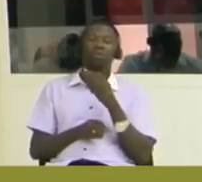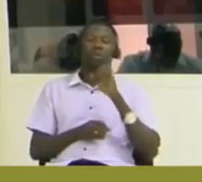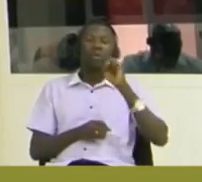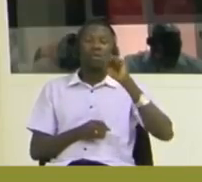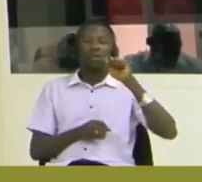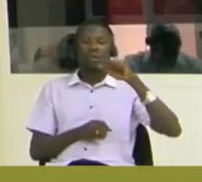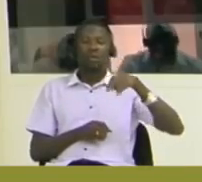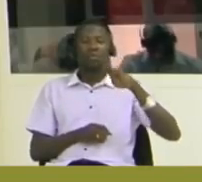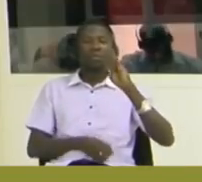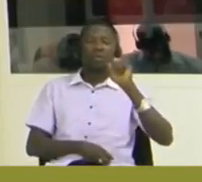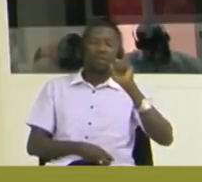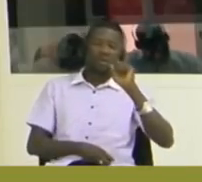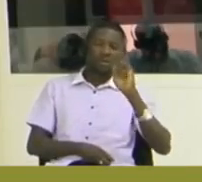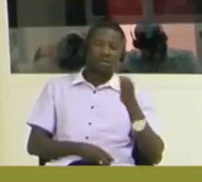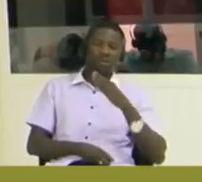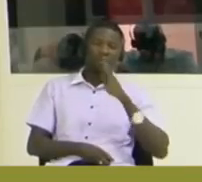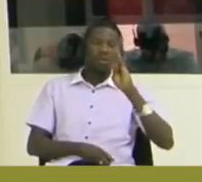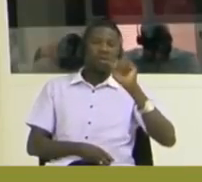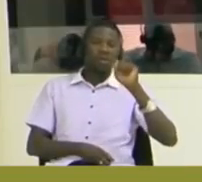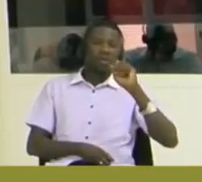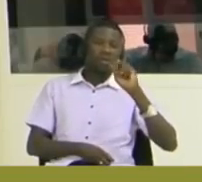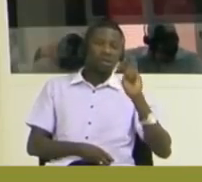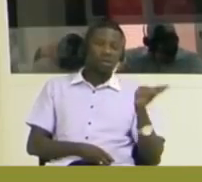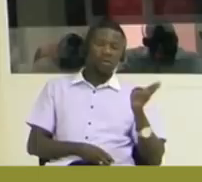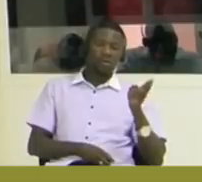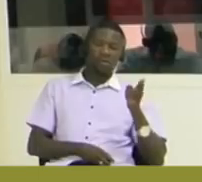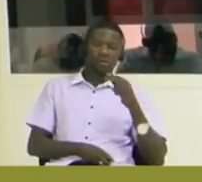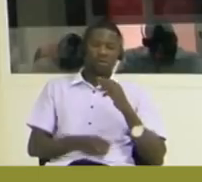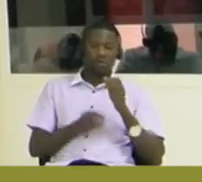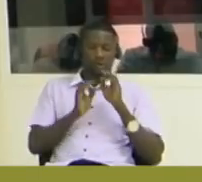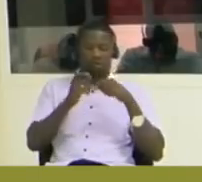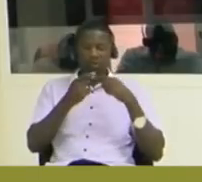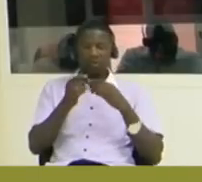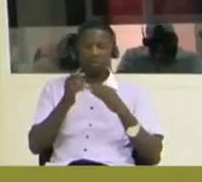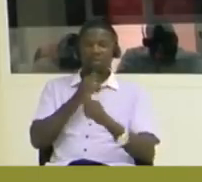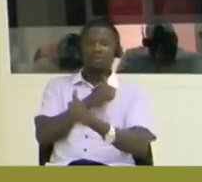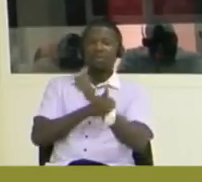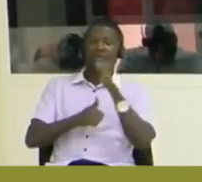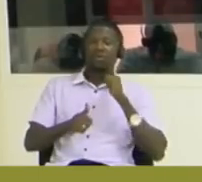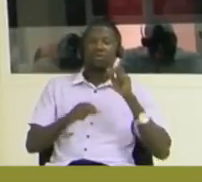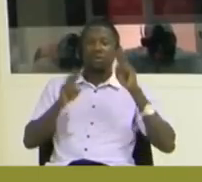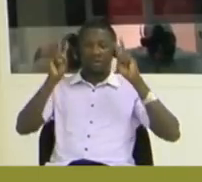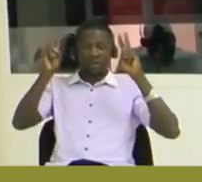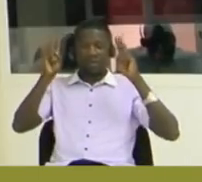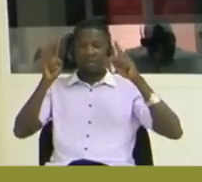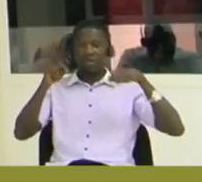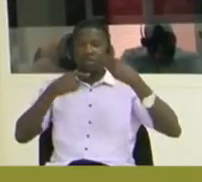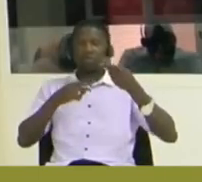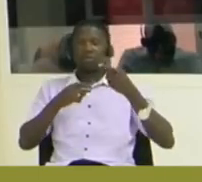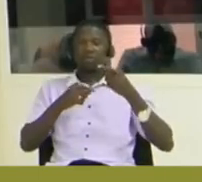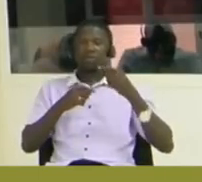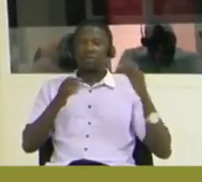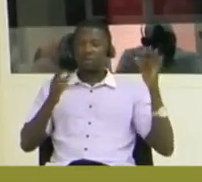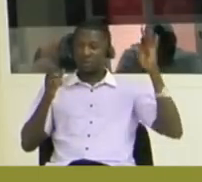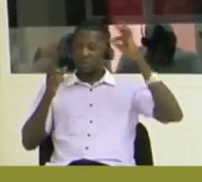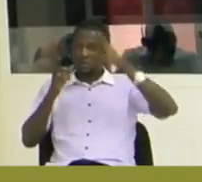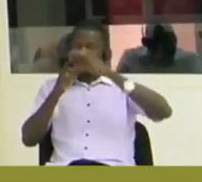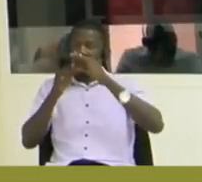my office. This was after the return of Hechi Yaya Jamme from his overseas